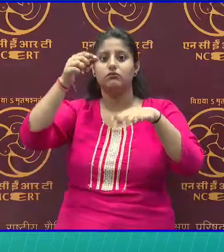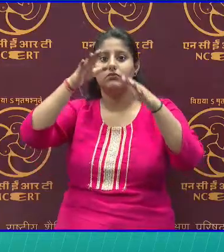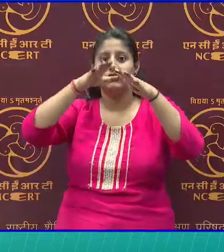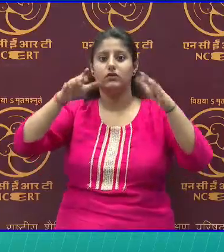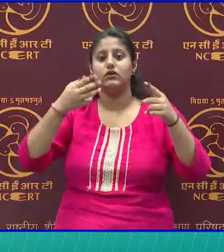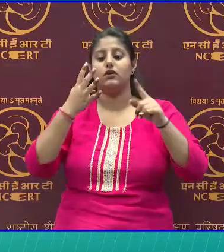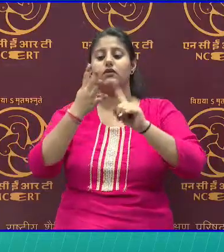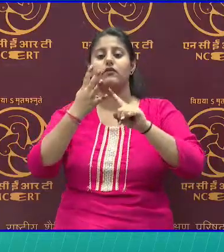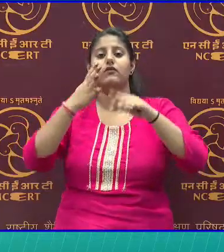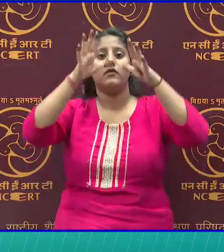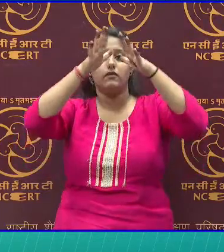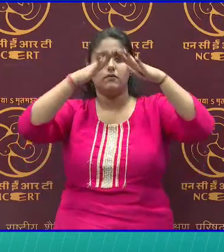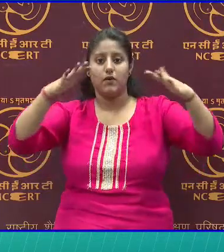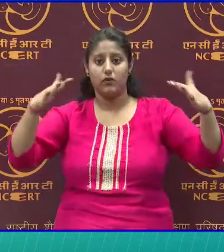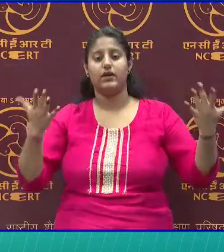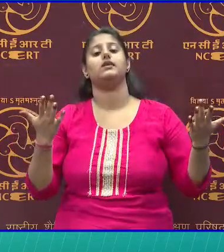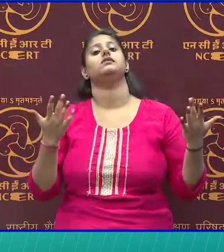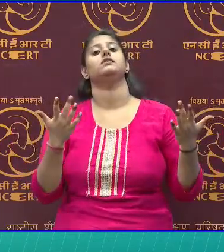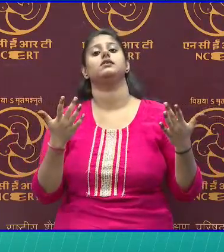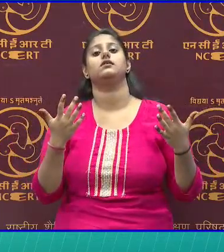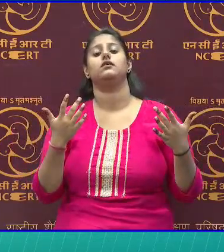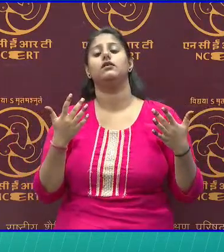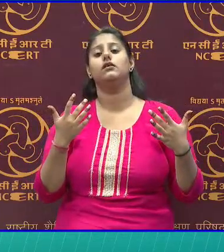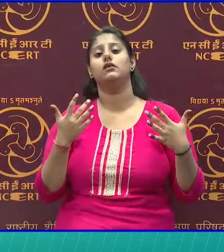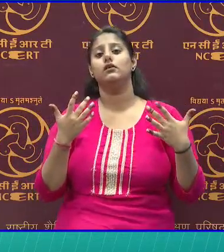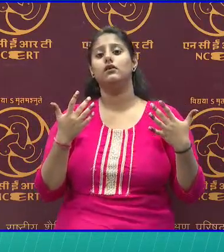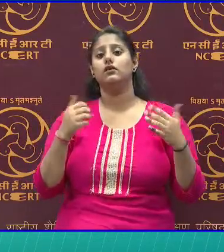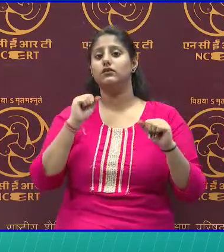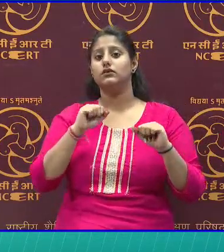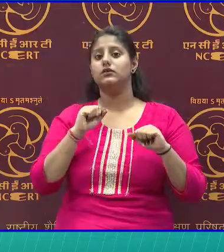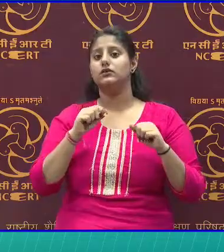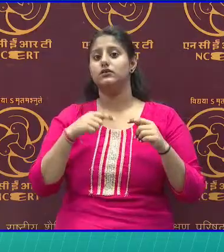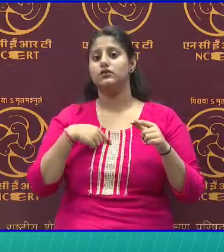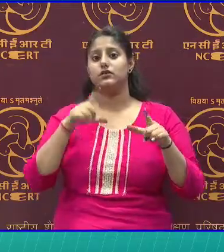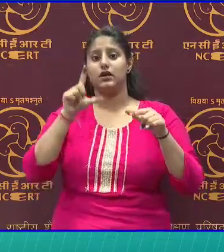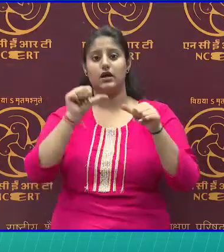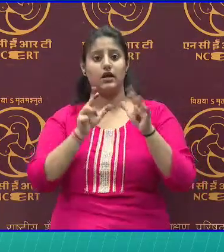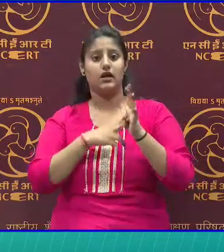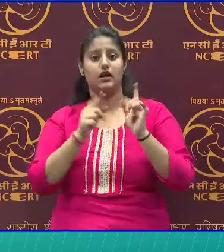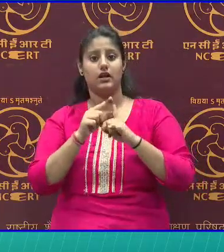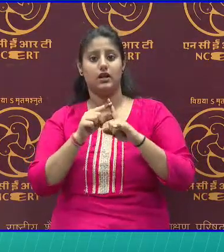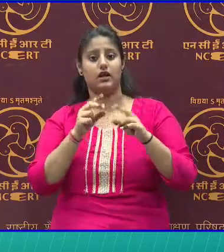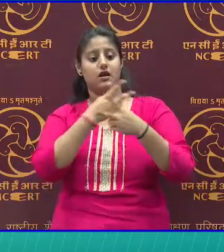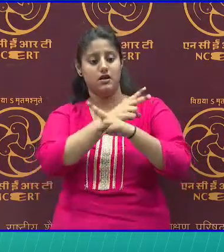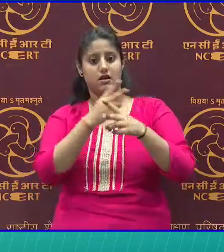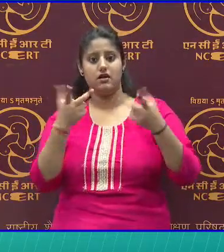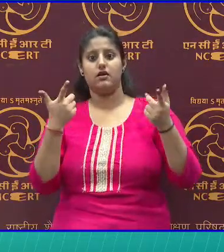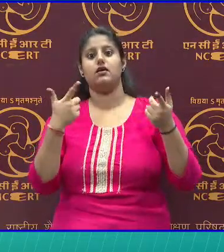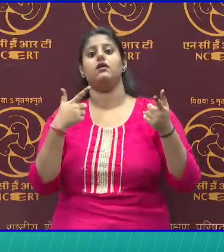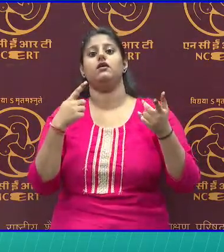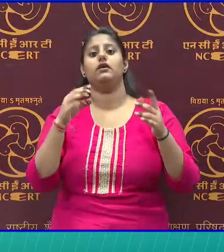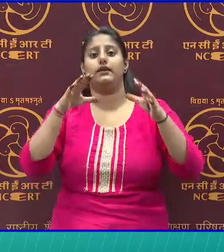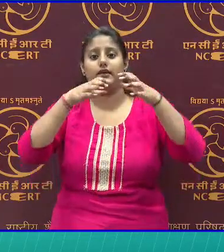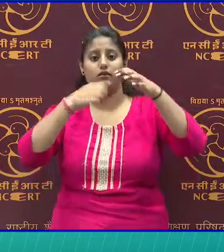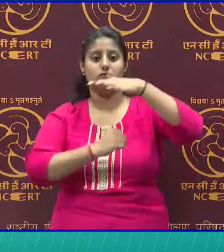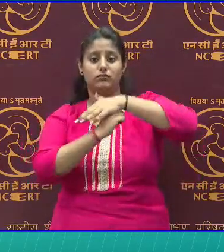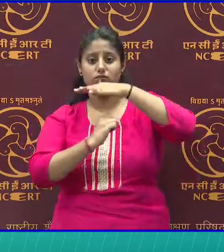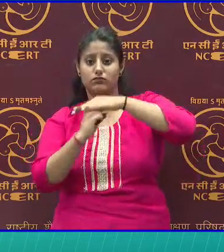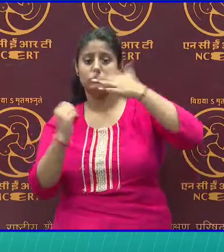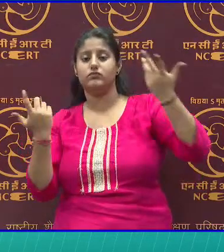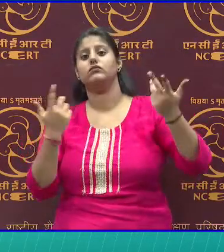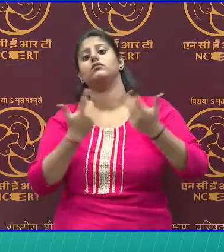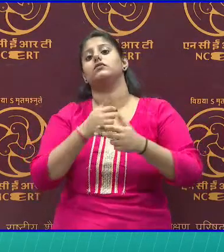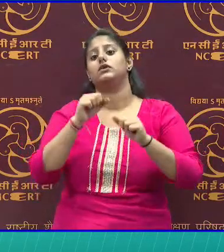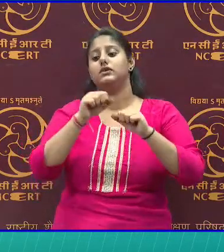mountains. Mountains as well. Mountains, desert. Not just the landforms, all the cultural forms, dances, etc. Exactly. We have